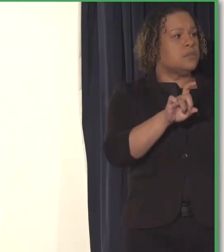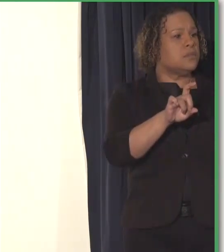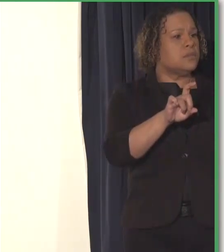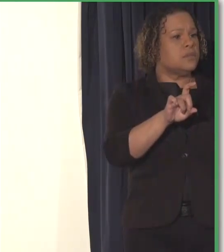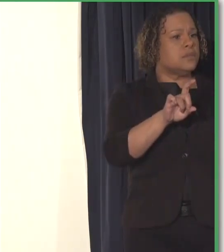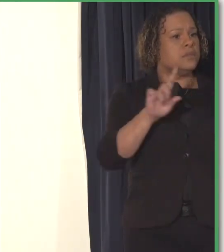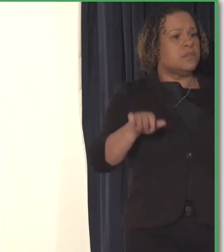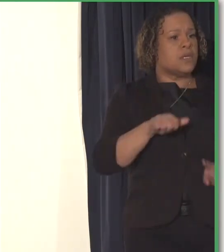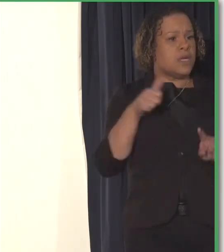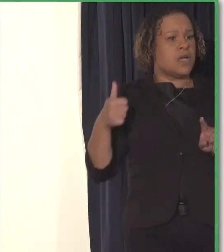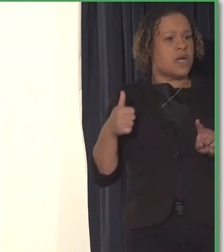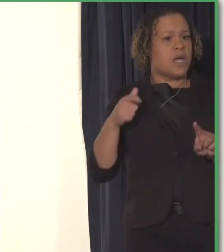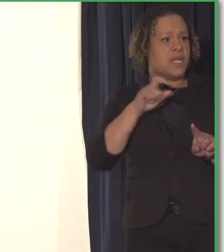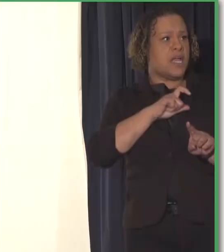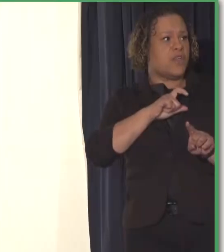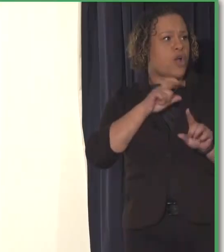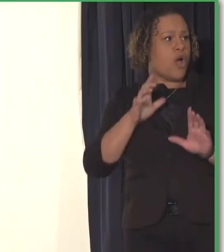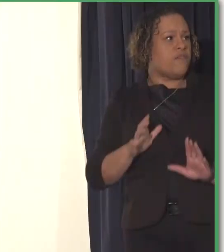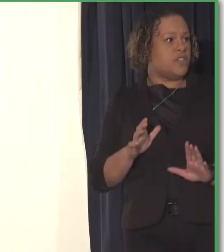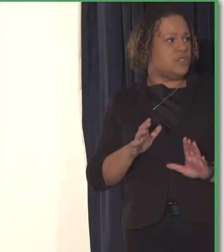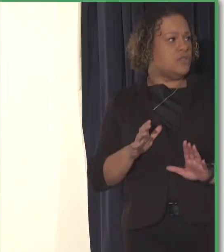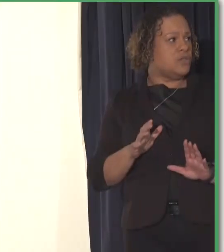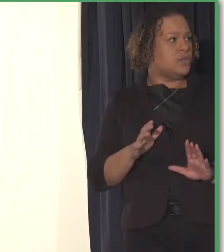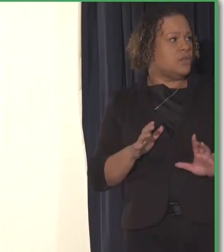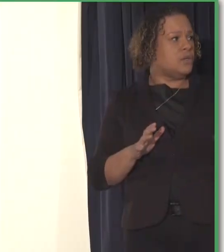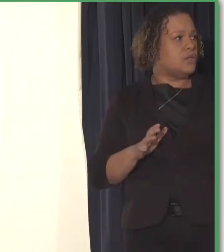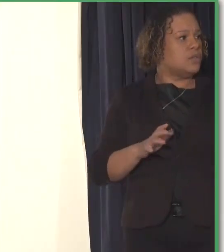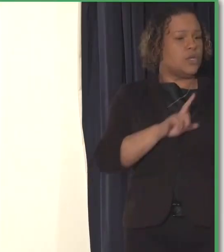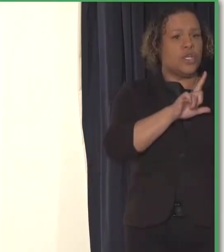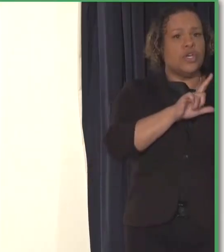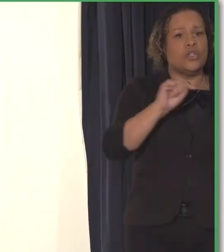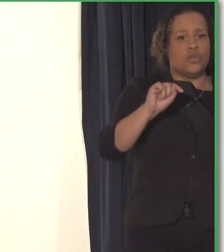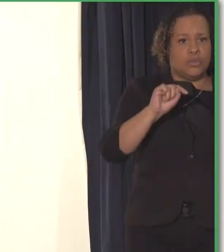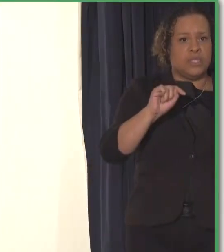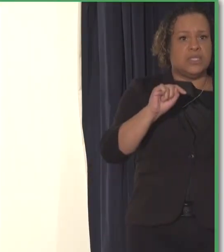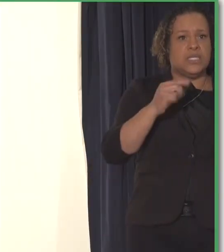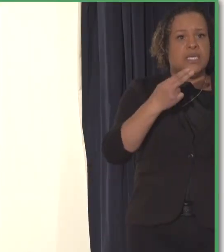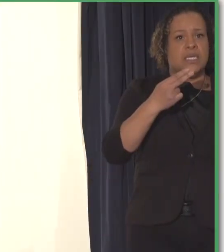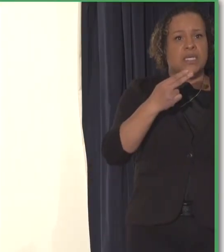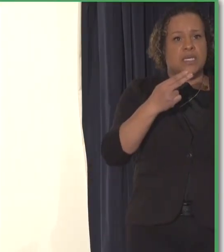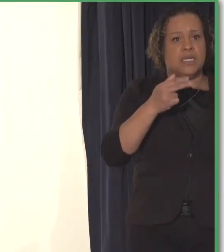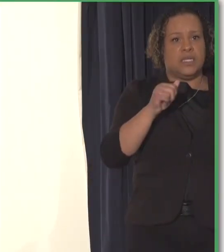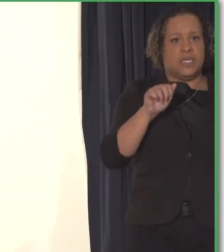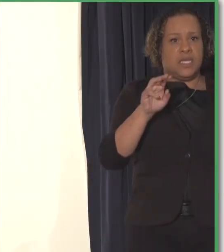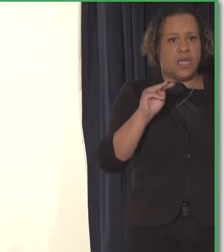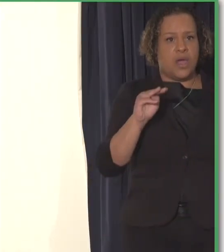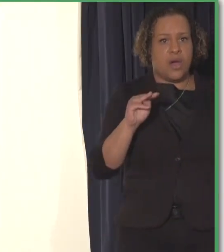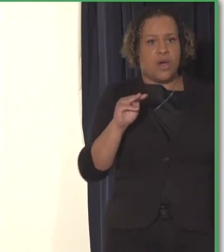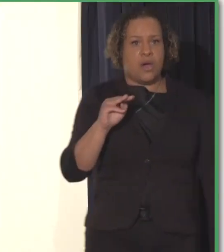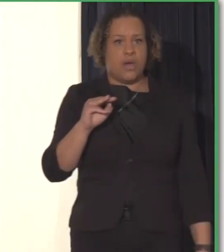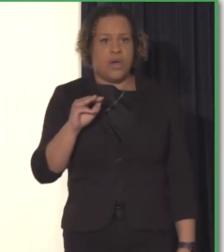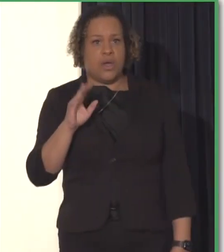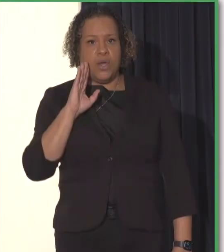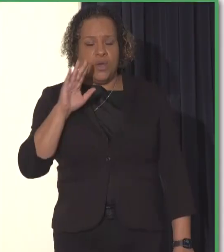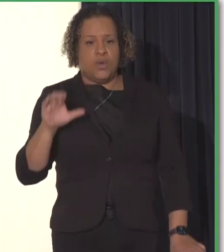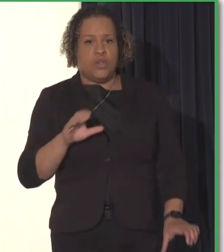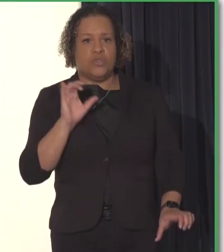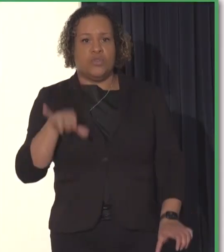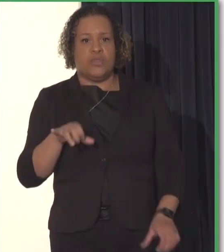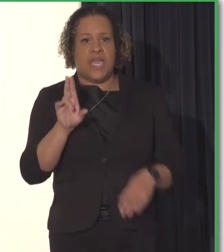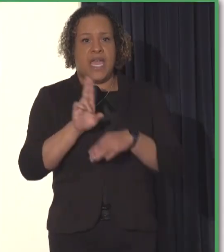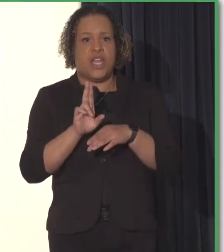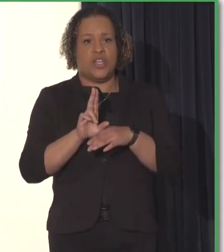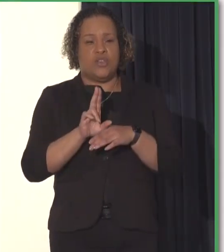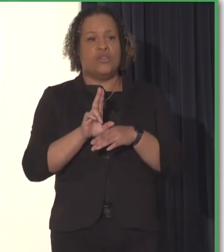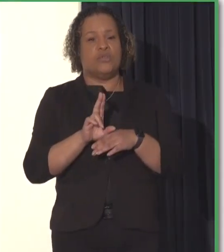There's another officer. Yes, Lieutenant Hahn is going to do that. Lieutenant Hahn is going to do the use of force report. All right, so